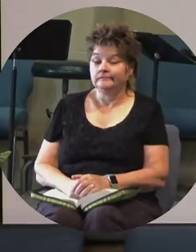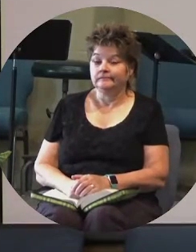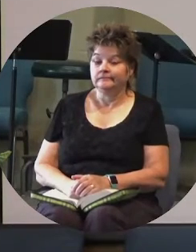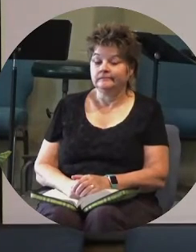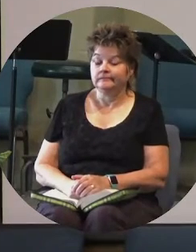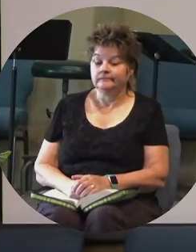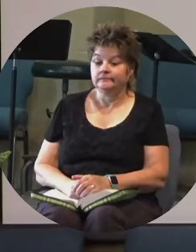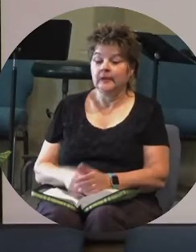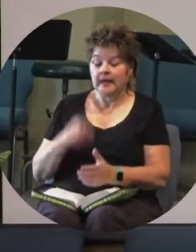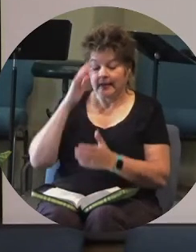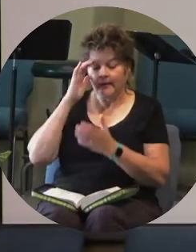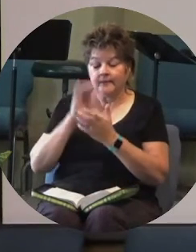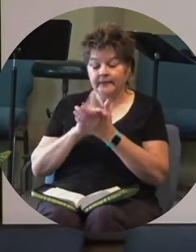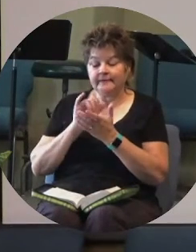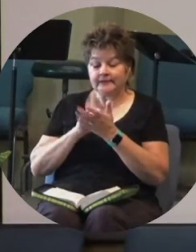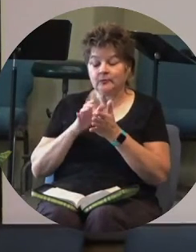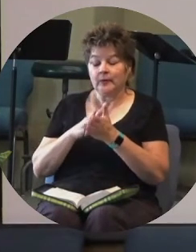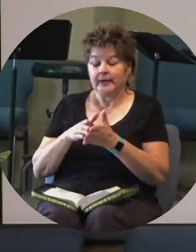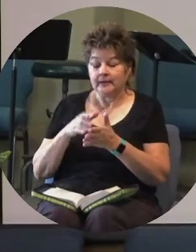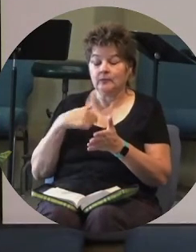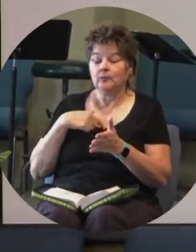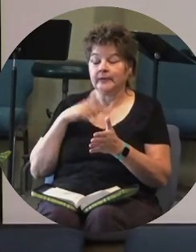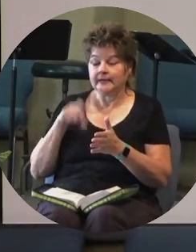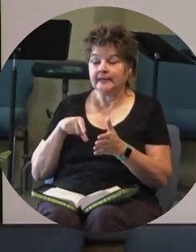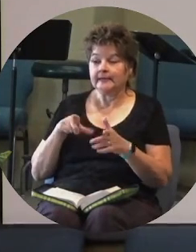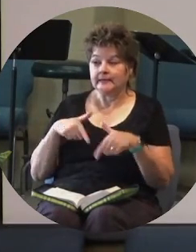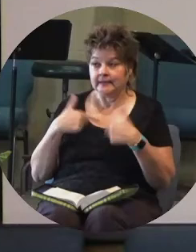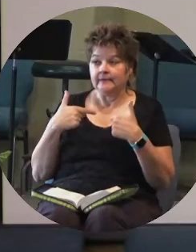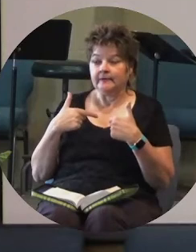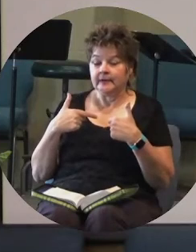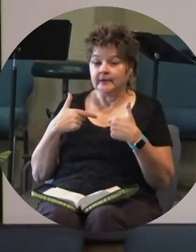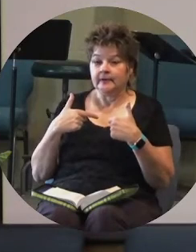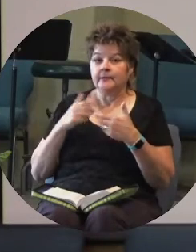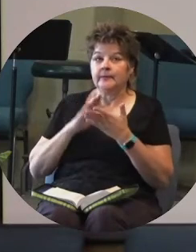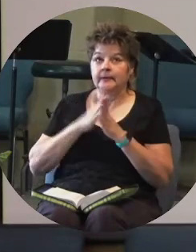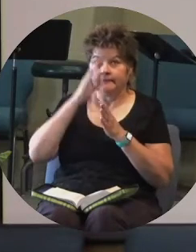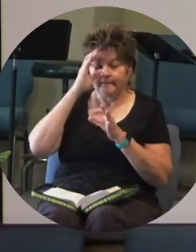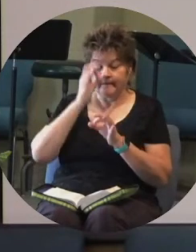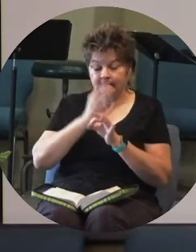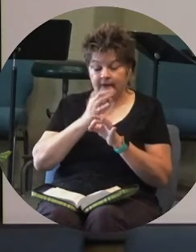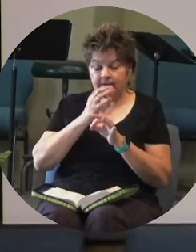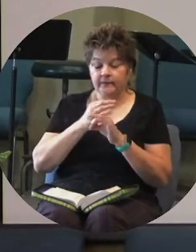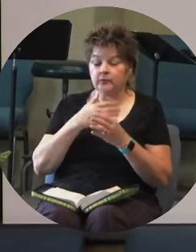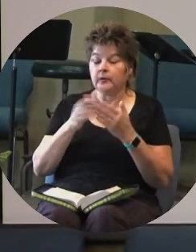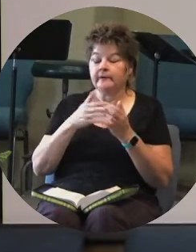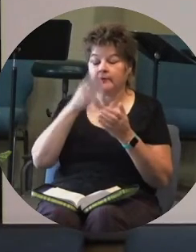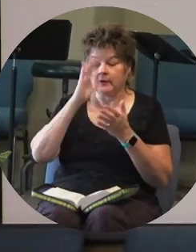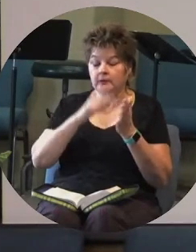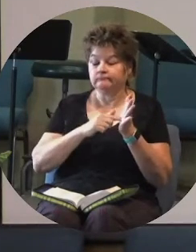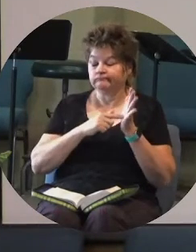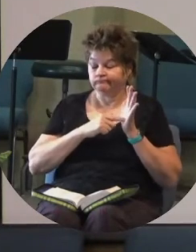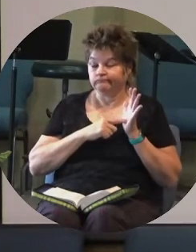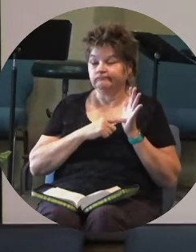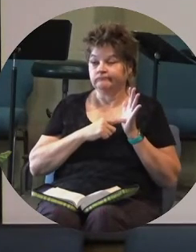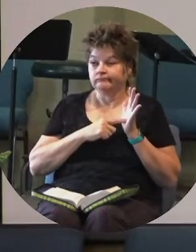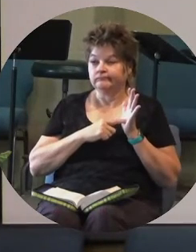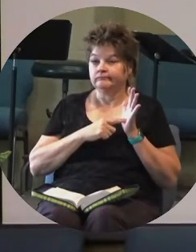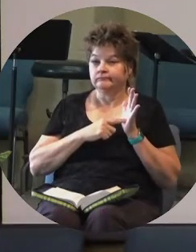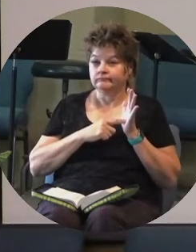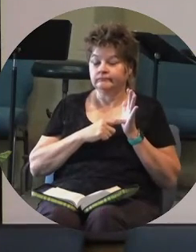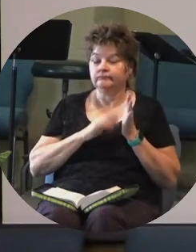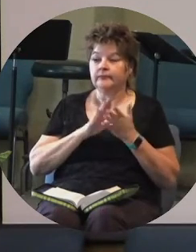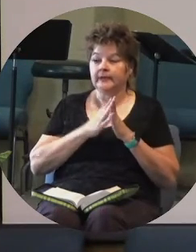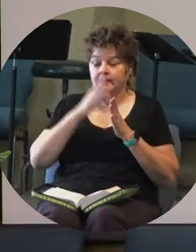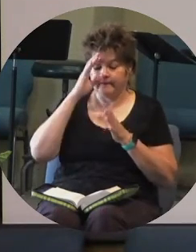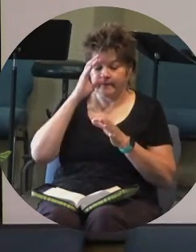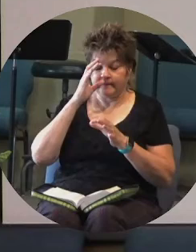I believe that's how we have to live our lives. Be faithful to what God has revealed to us. Be faithful